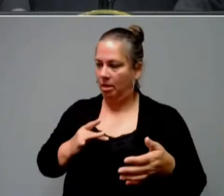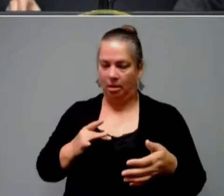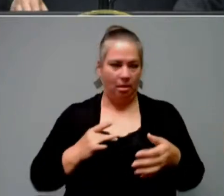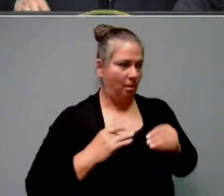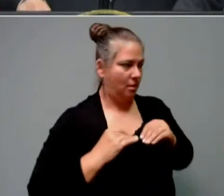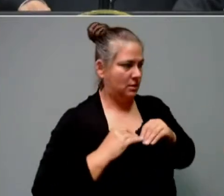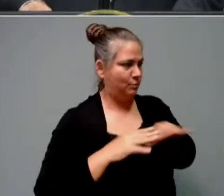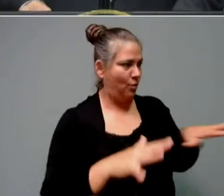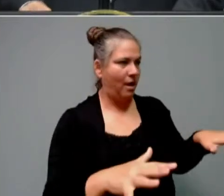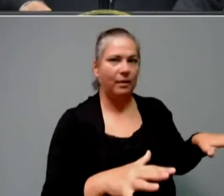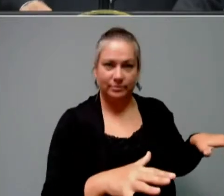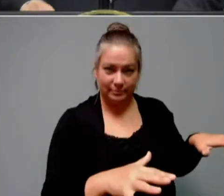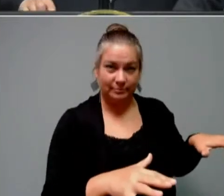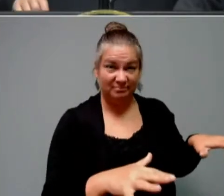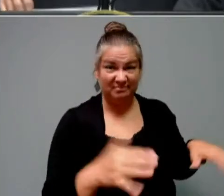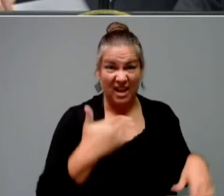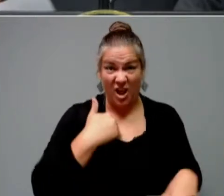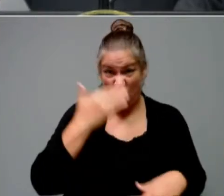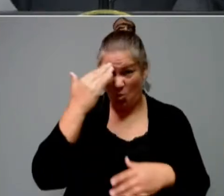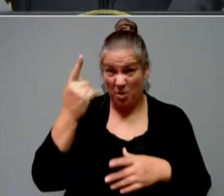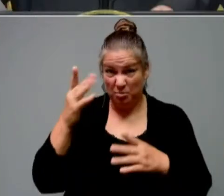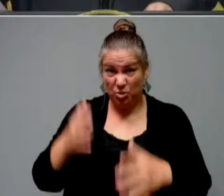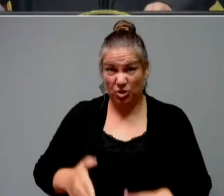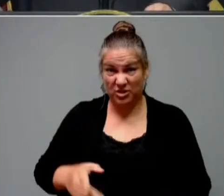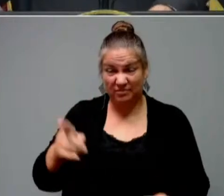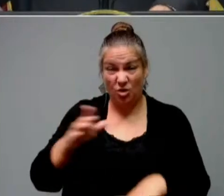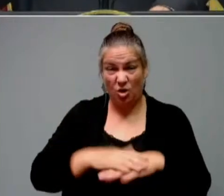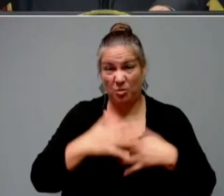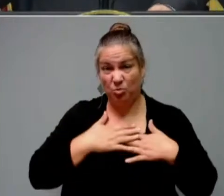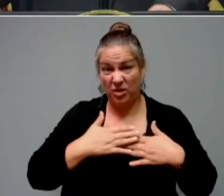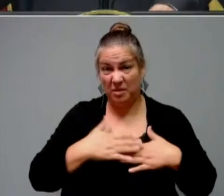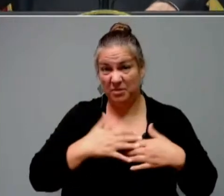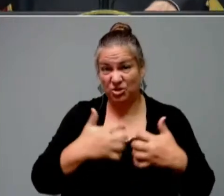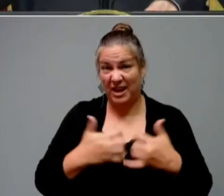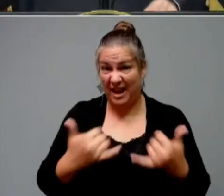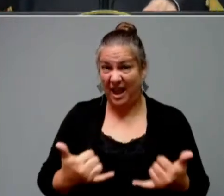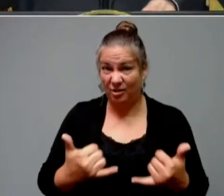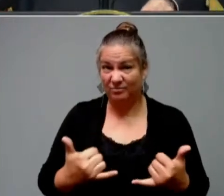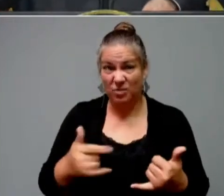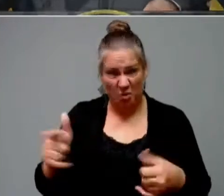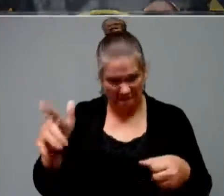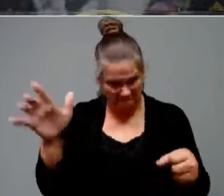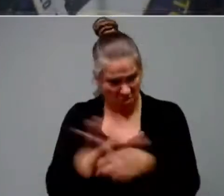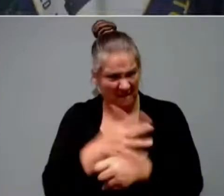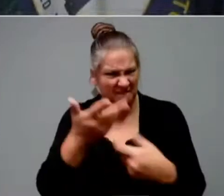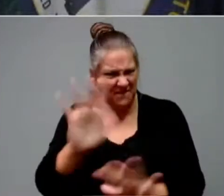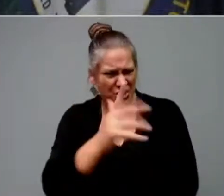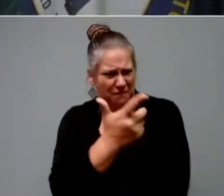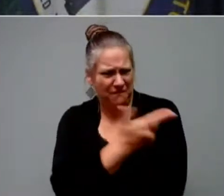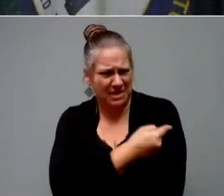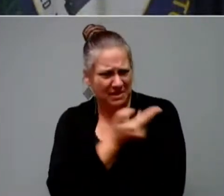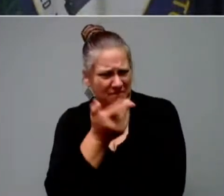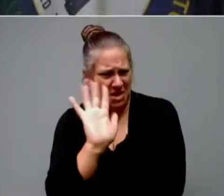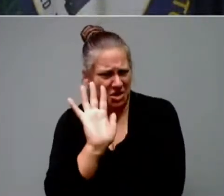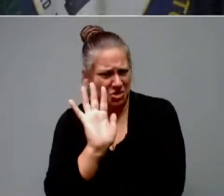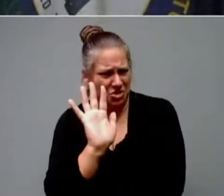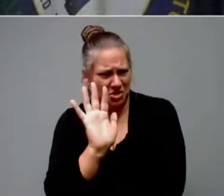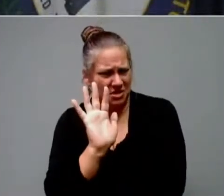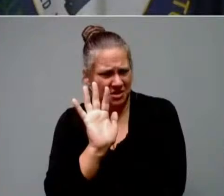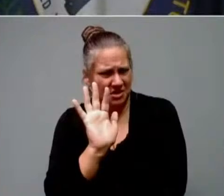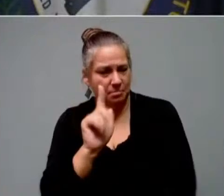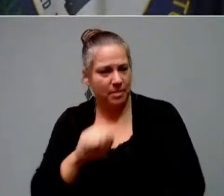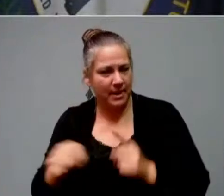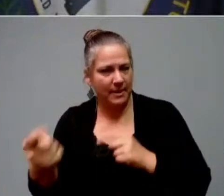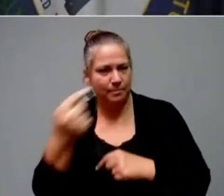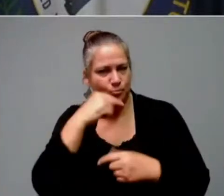Somebody I know right now on a ventilator, fully vaccinated. It is rare, but